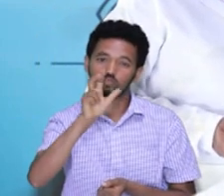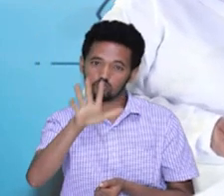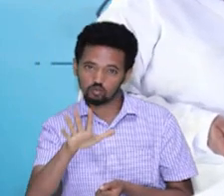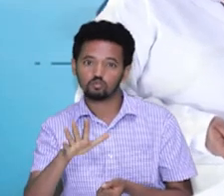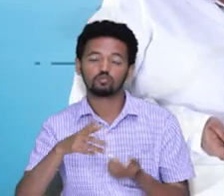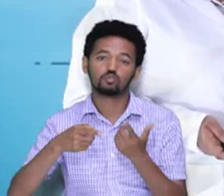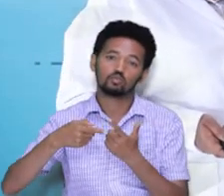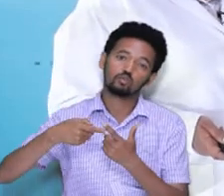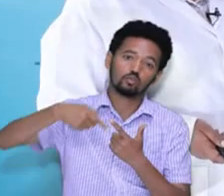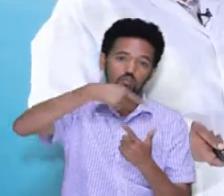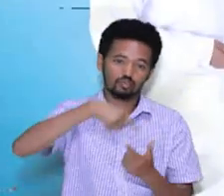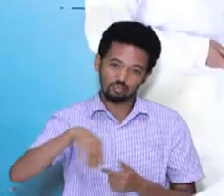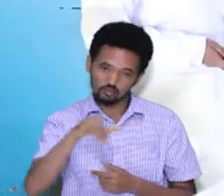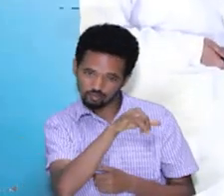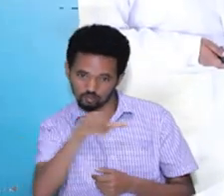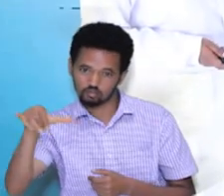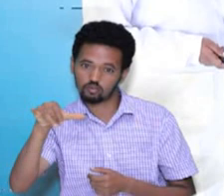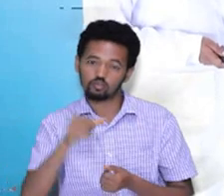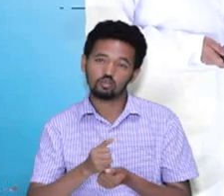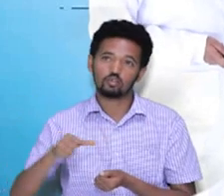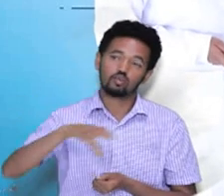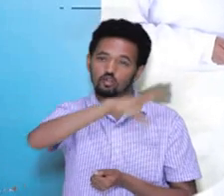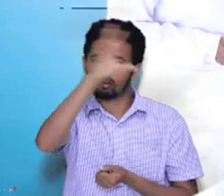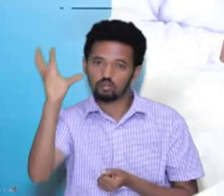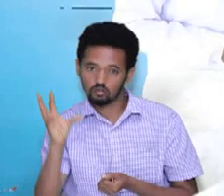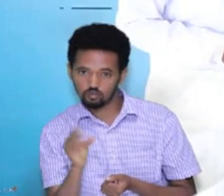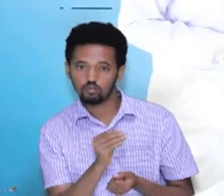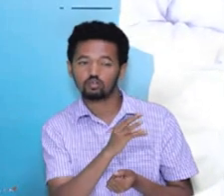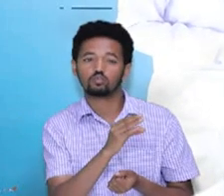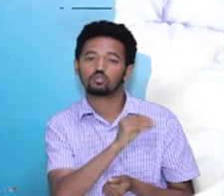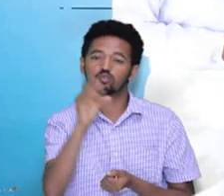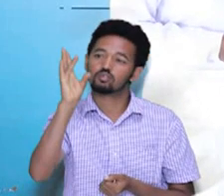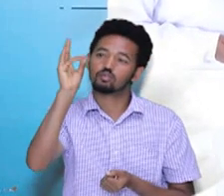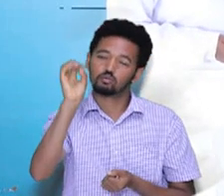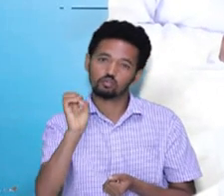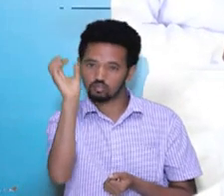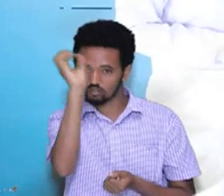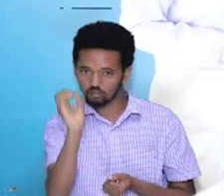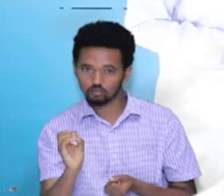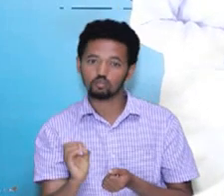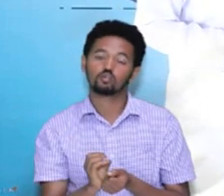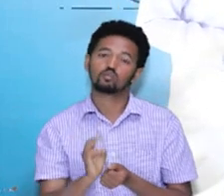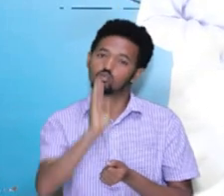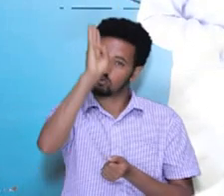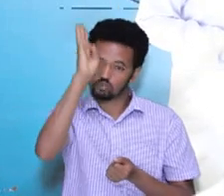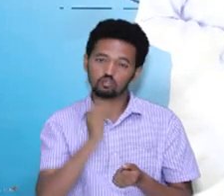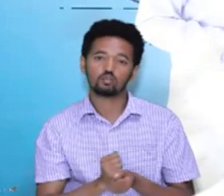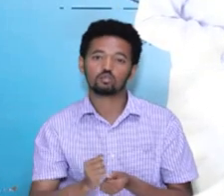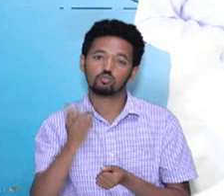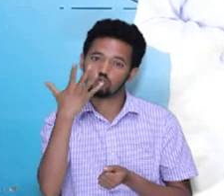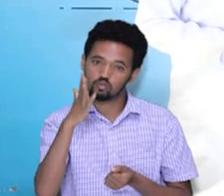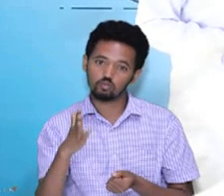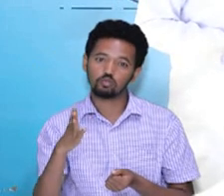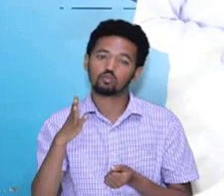equator. Similarly, Africa extends for about 70 degrees west and 51 degrees east